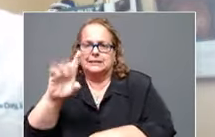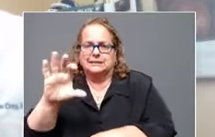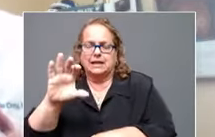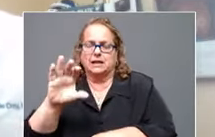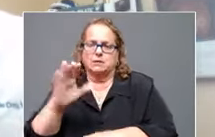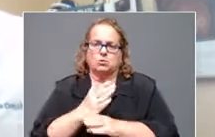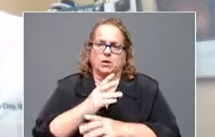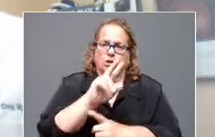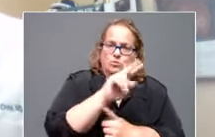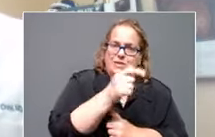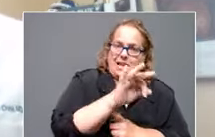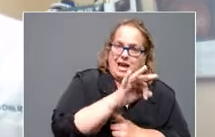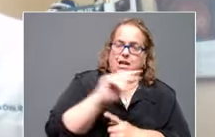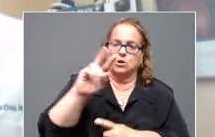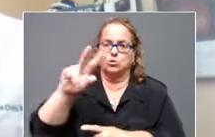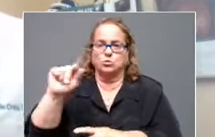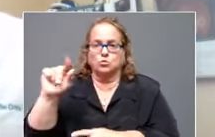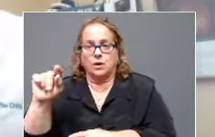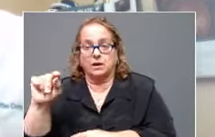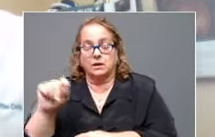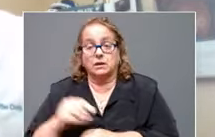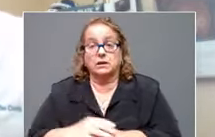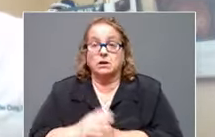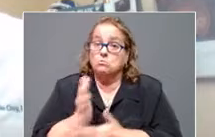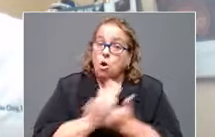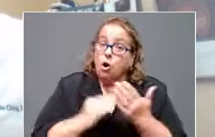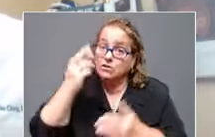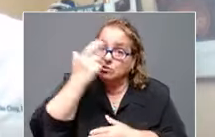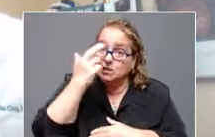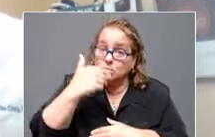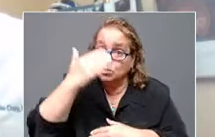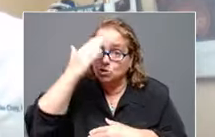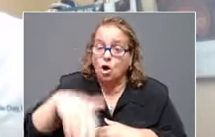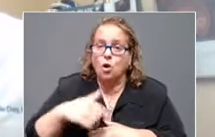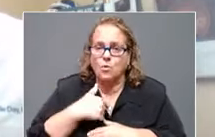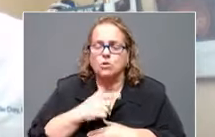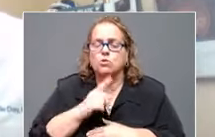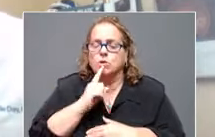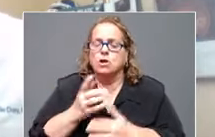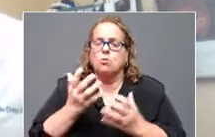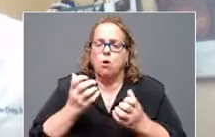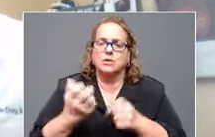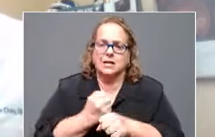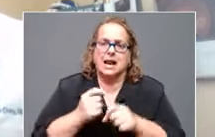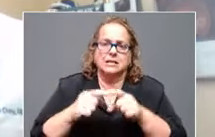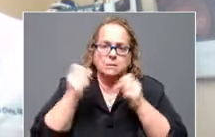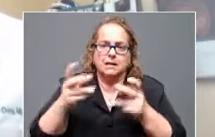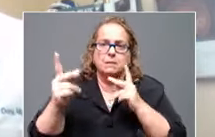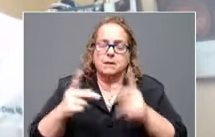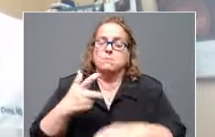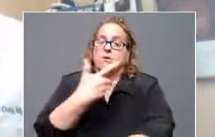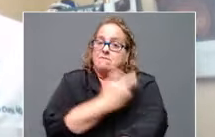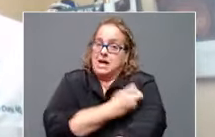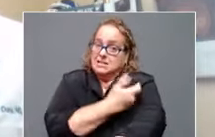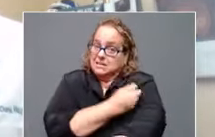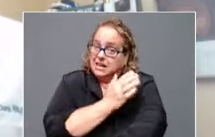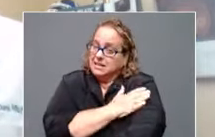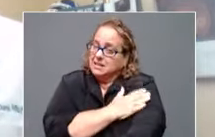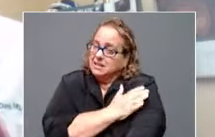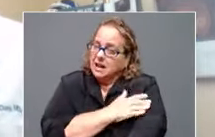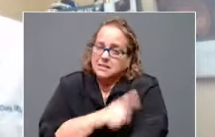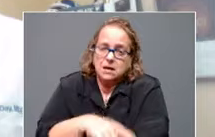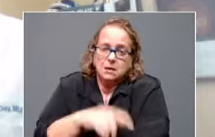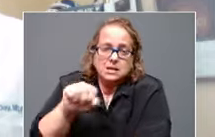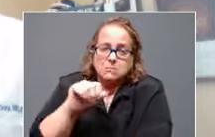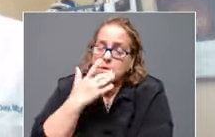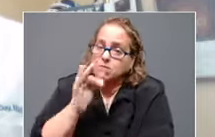So in addition to that, to the COVID surge, we're seeing an unseasonable spike in other respiratory illnesses. So our children's hospitals,